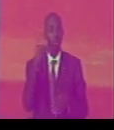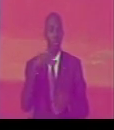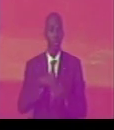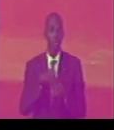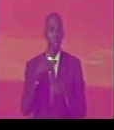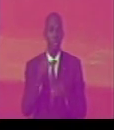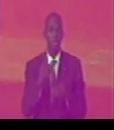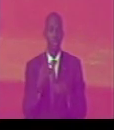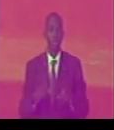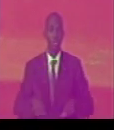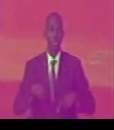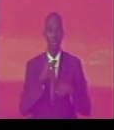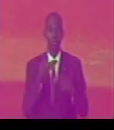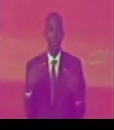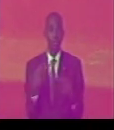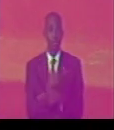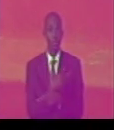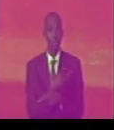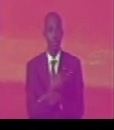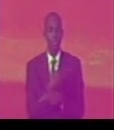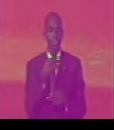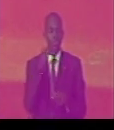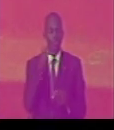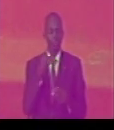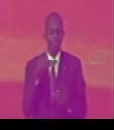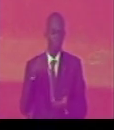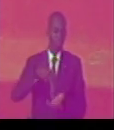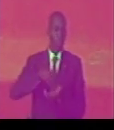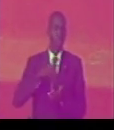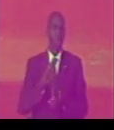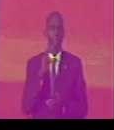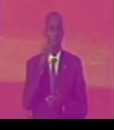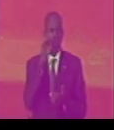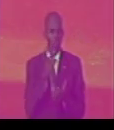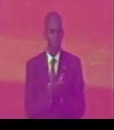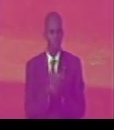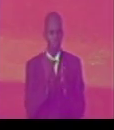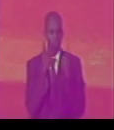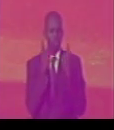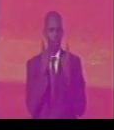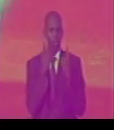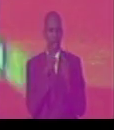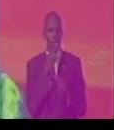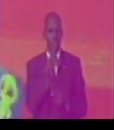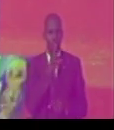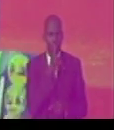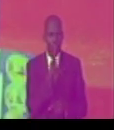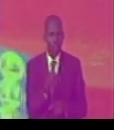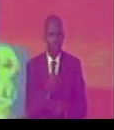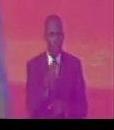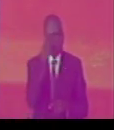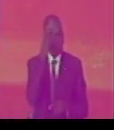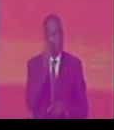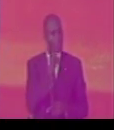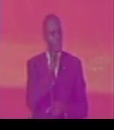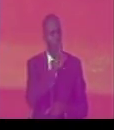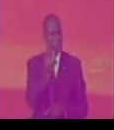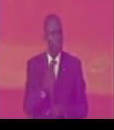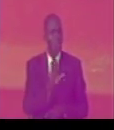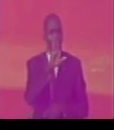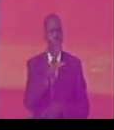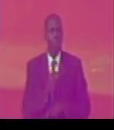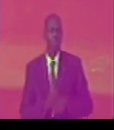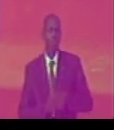hand, and I stood up. I was in my sitting room, and I started walking. My wife was surprised. Are you sure? I said,